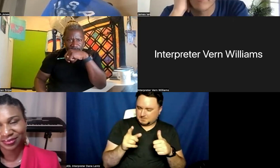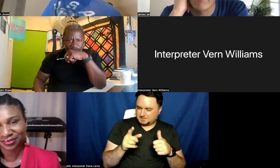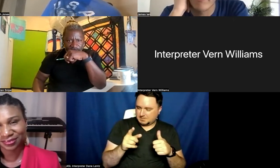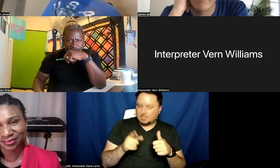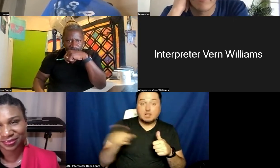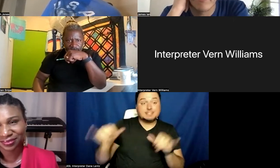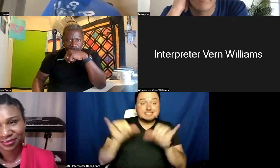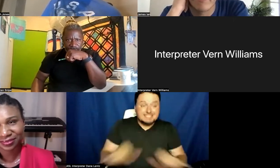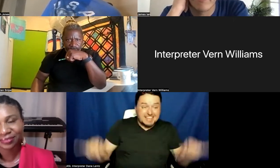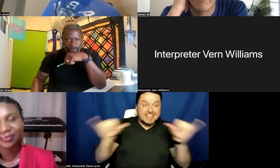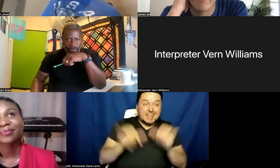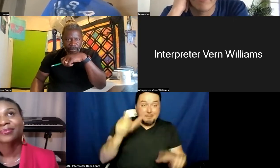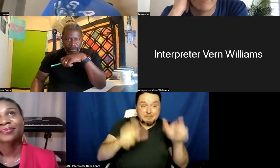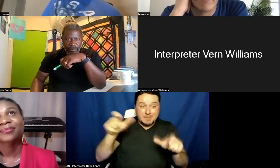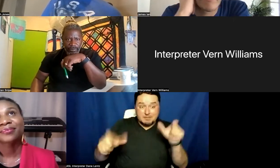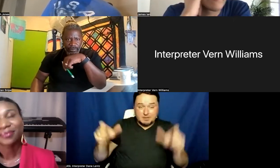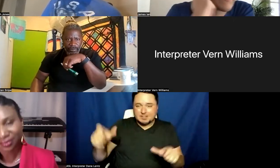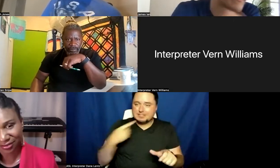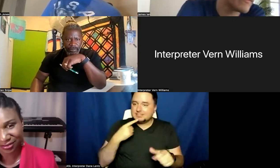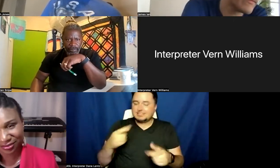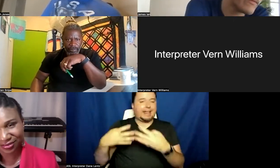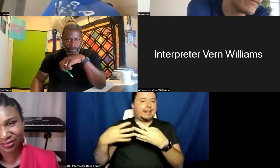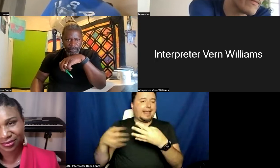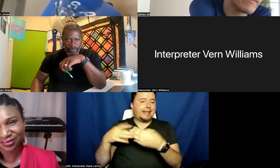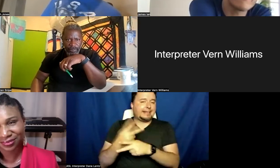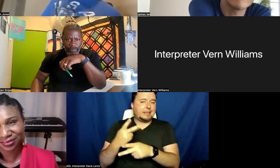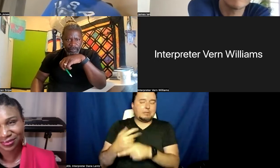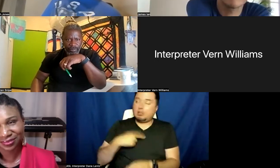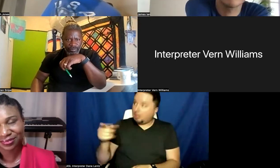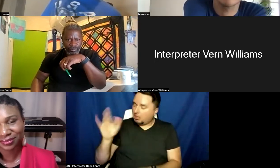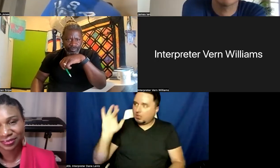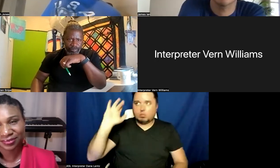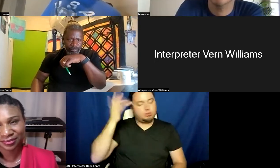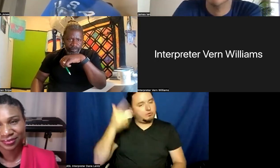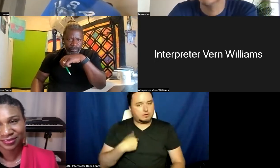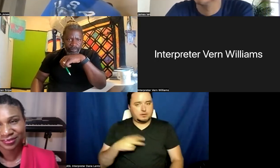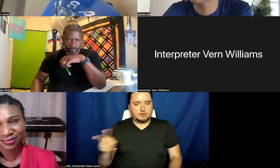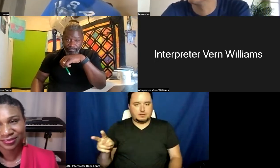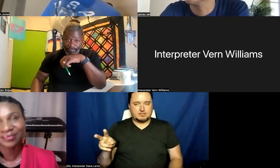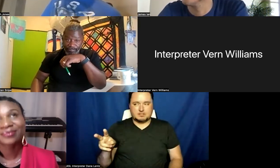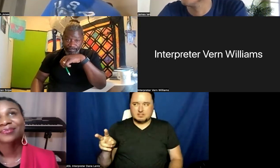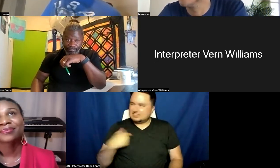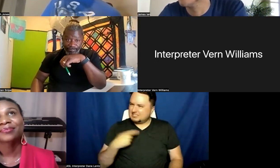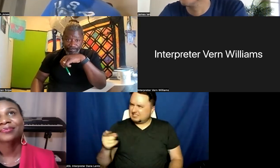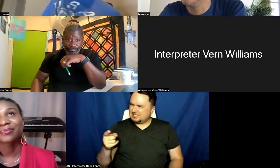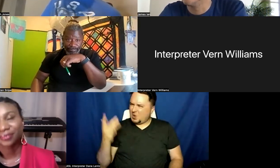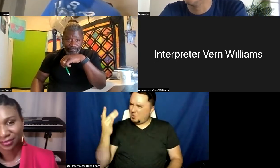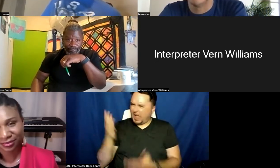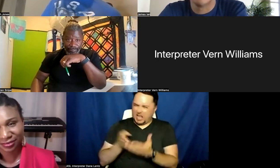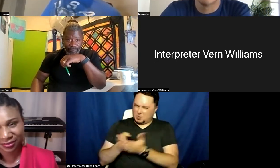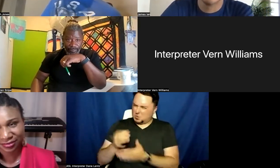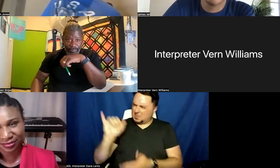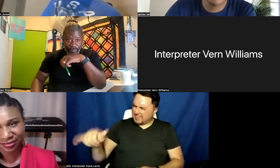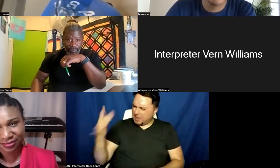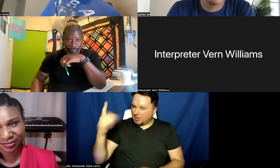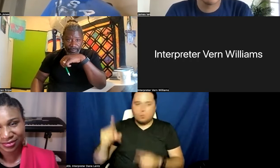those same people who were essentially gatekeeping. I was like, why go through the gatekeeper when I could just hop